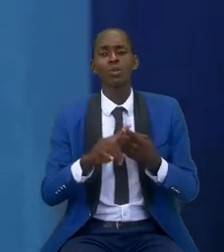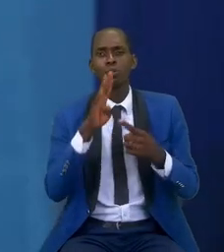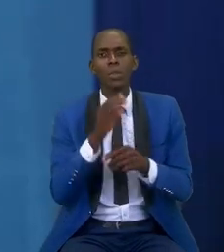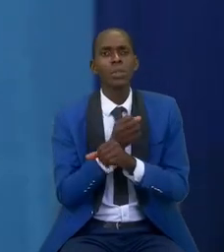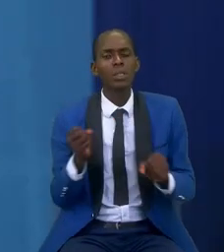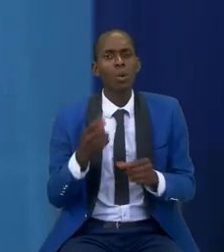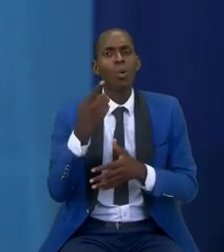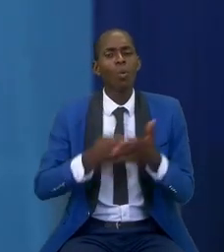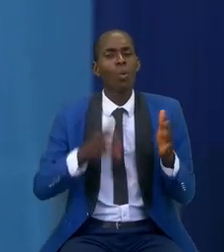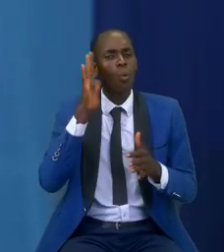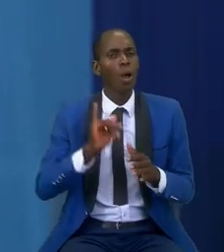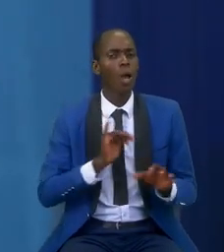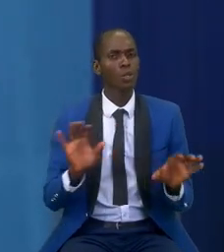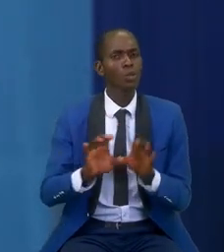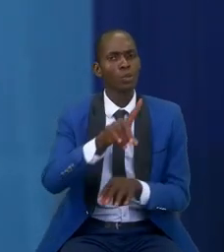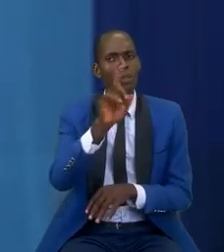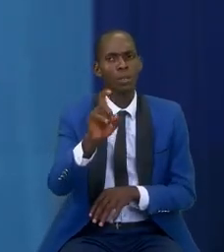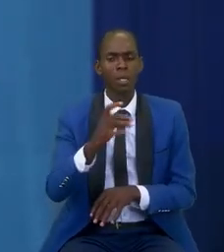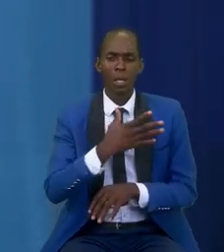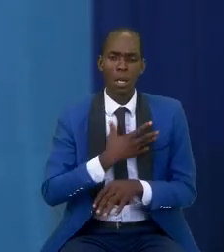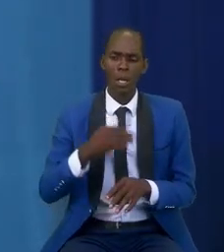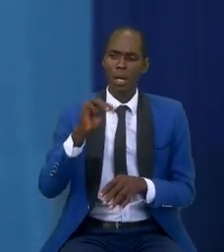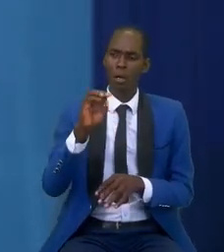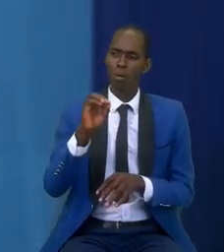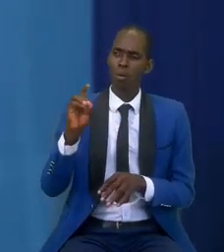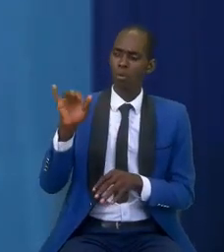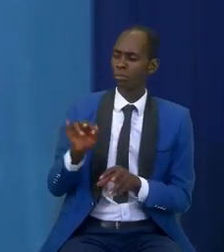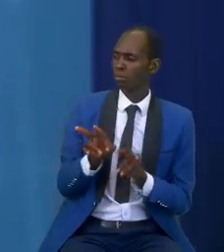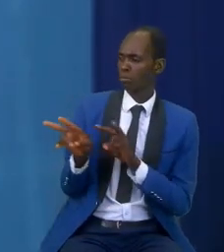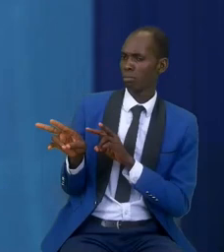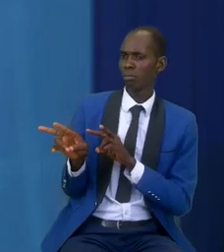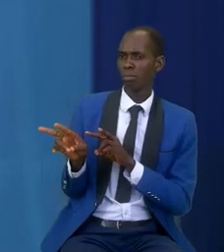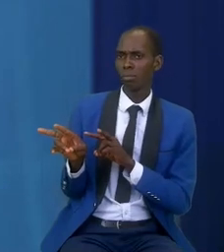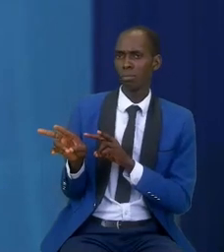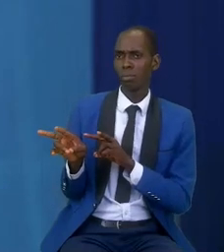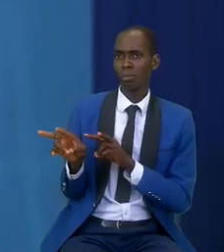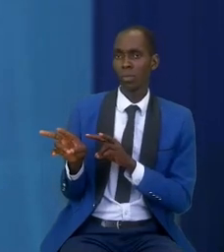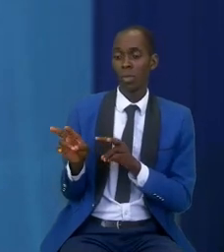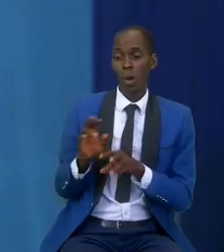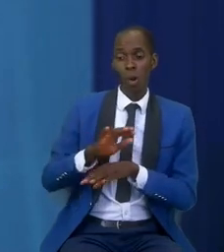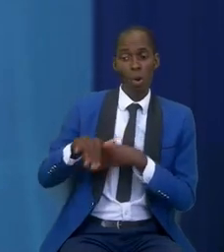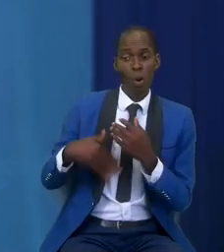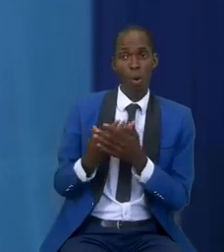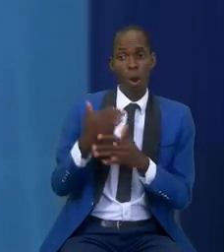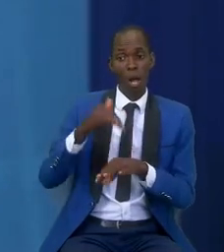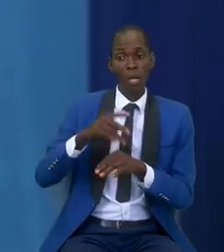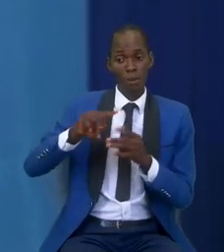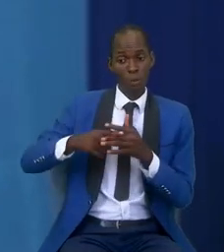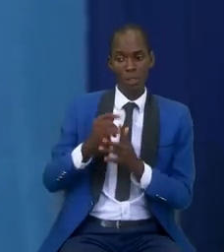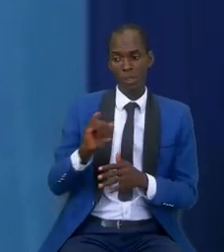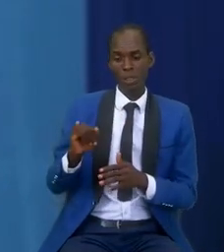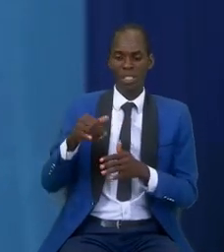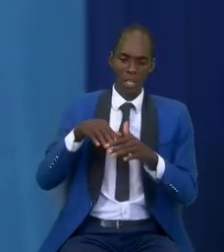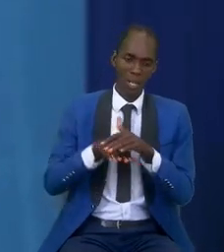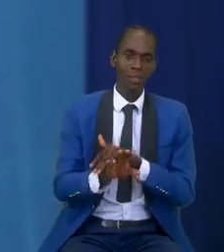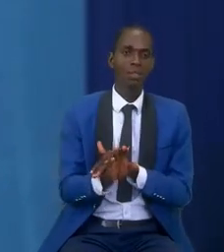or at the beginning enter all at the end your Sage all